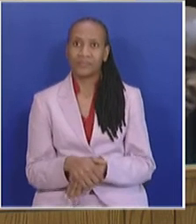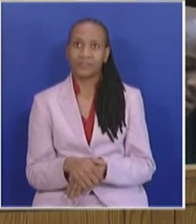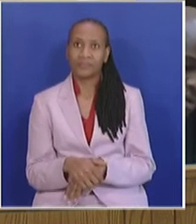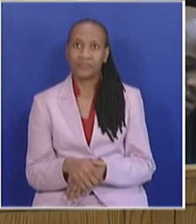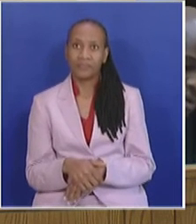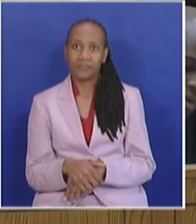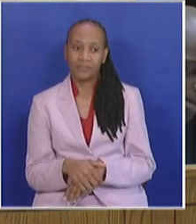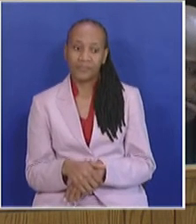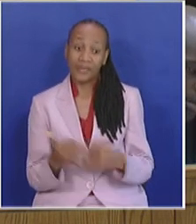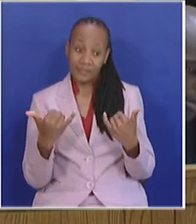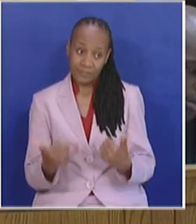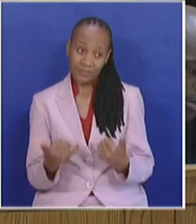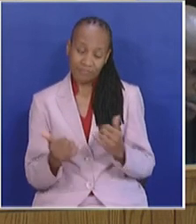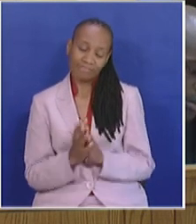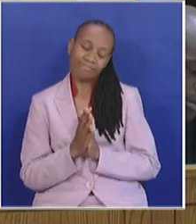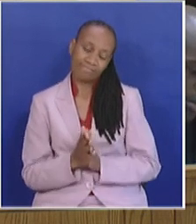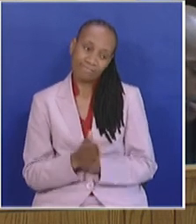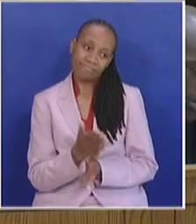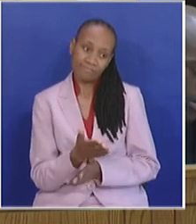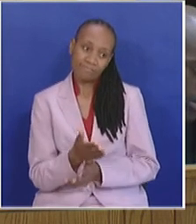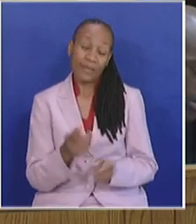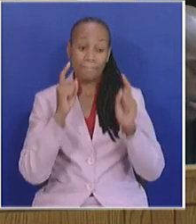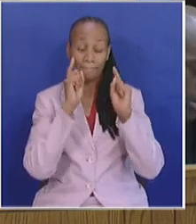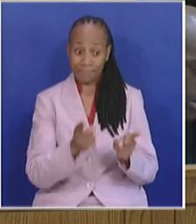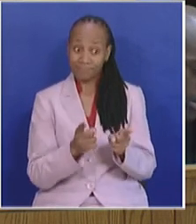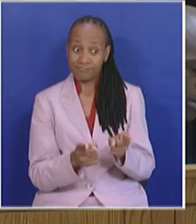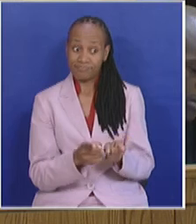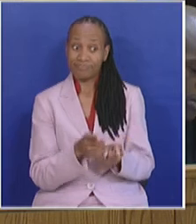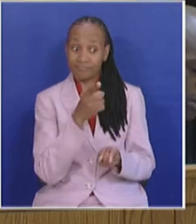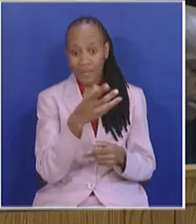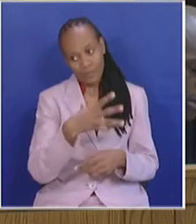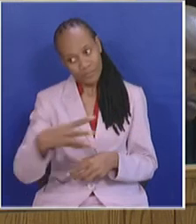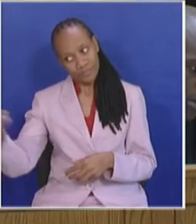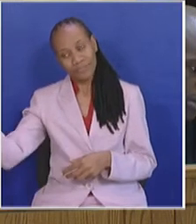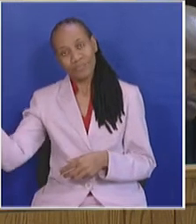You are asked, instructed to leave this chamber.